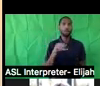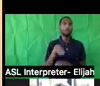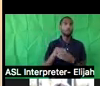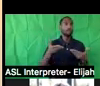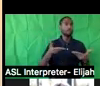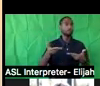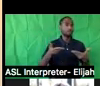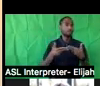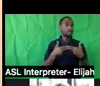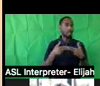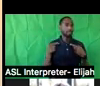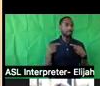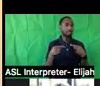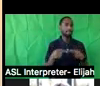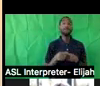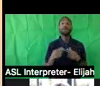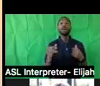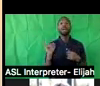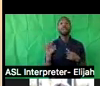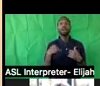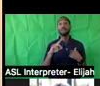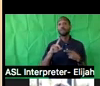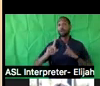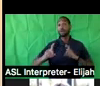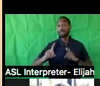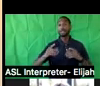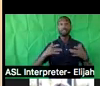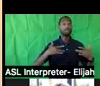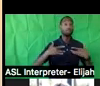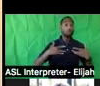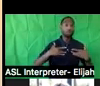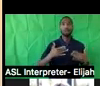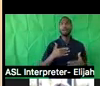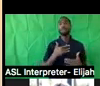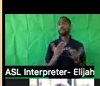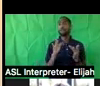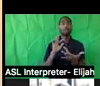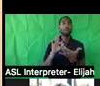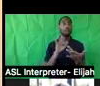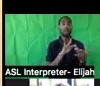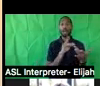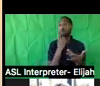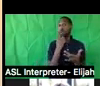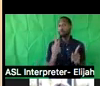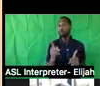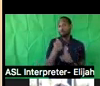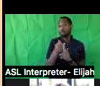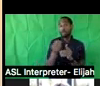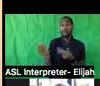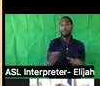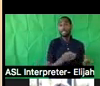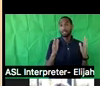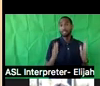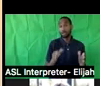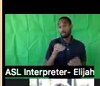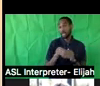slides. If you have any questions or concerns, feel free to shout out one of the facilitators in the chat, and we'll